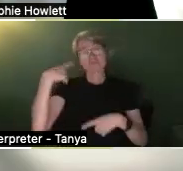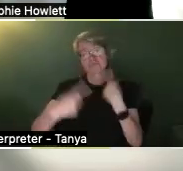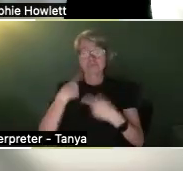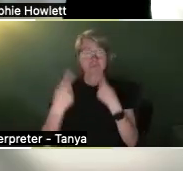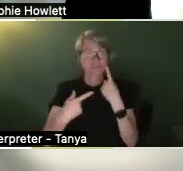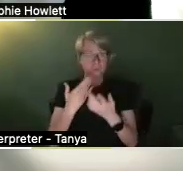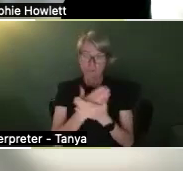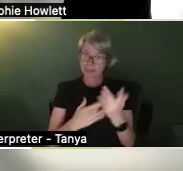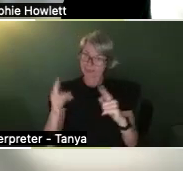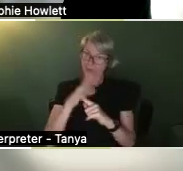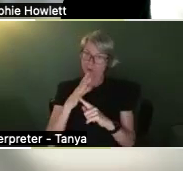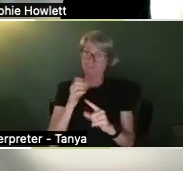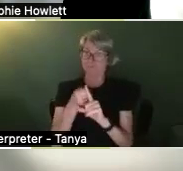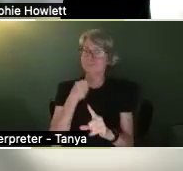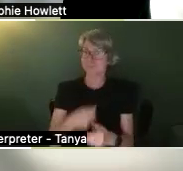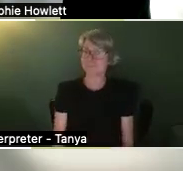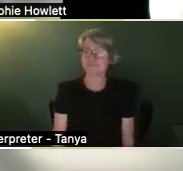what you're doing.